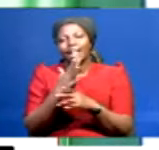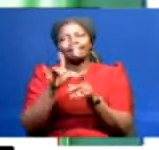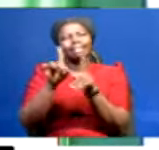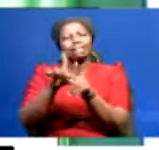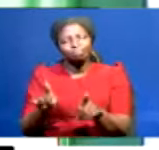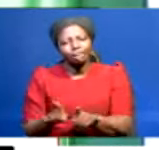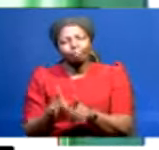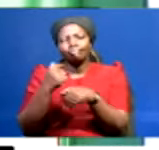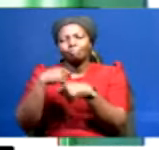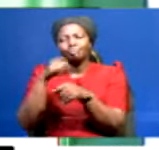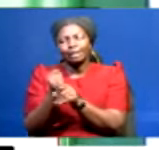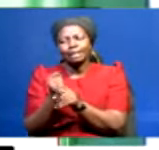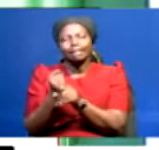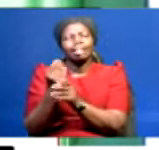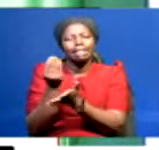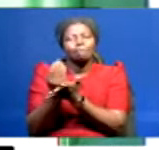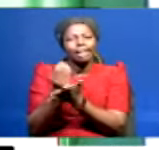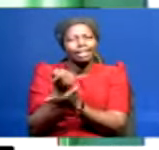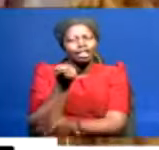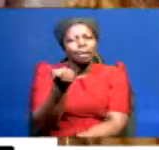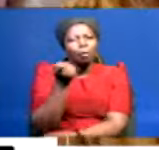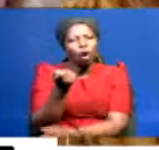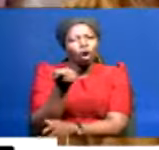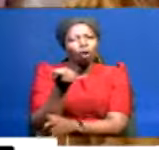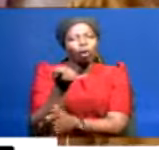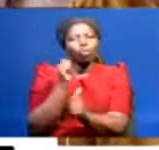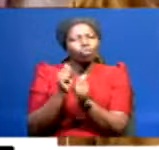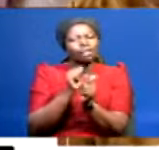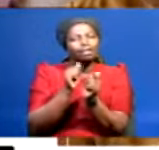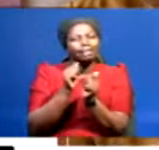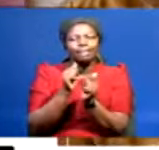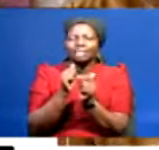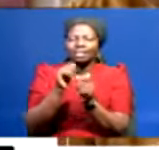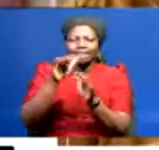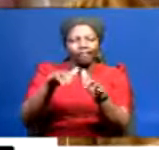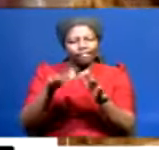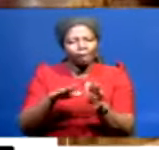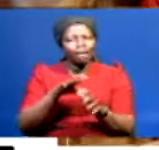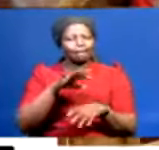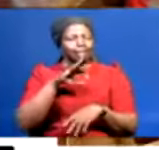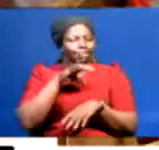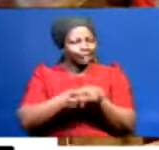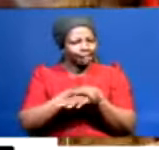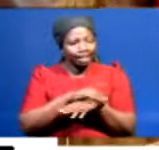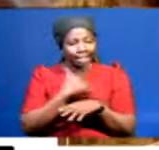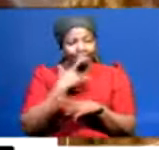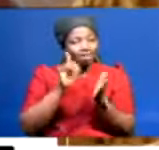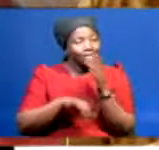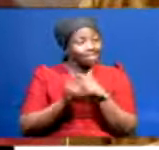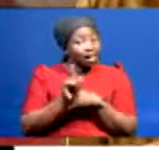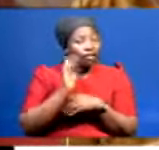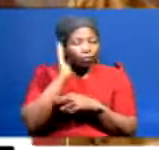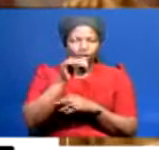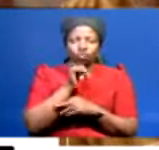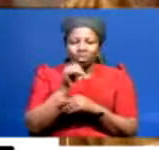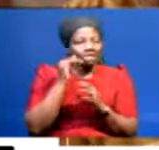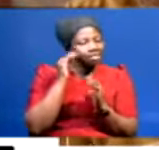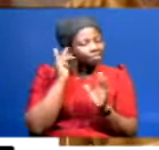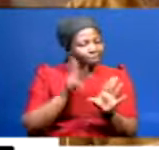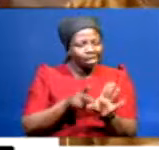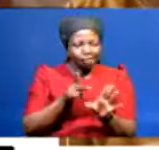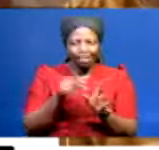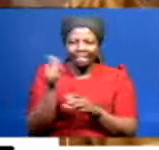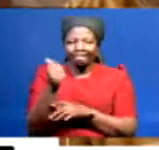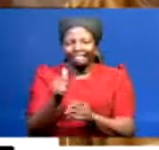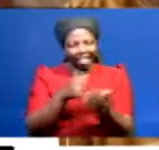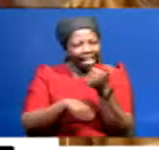pesa inafikia wakulima. The head of state adamant that he will not take part in any exercise meant to